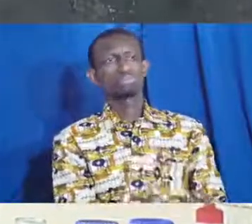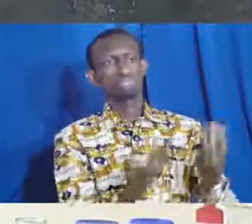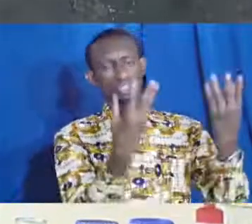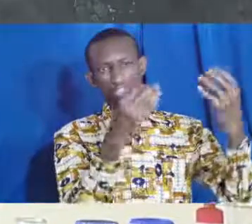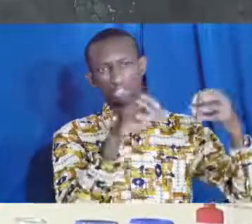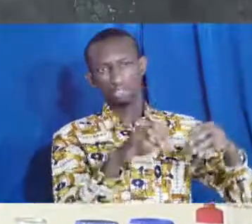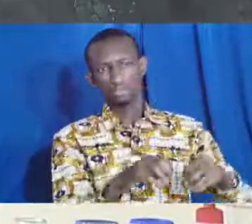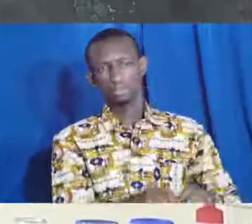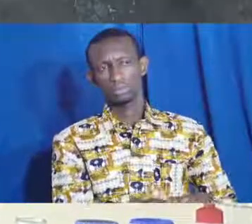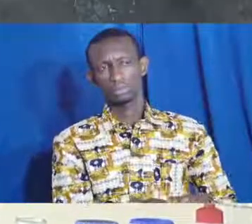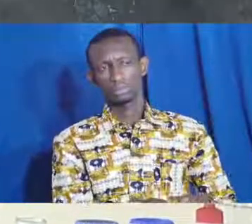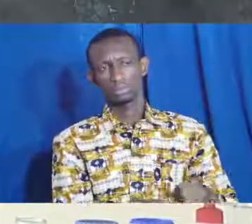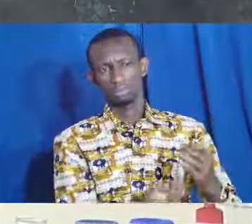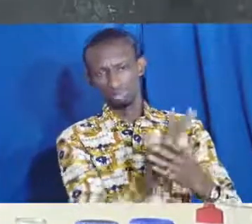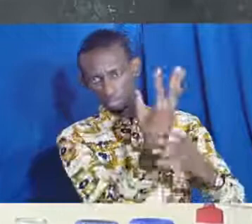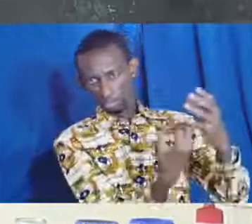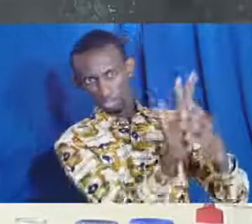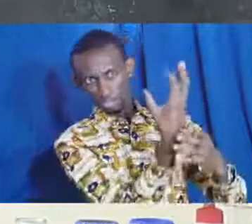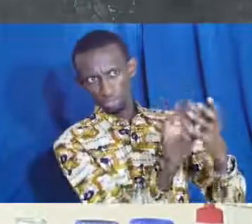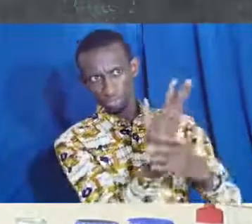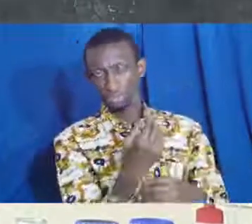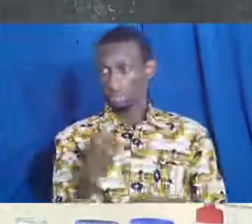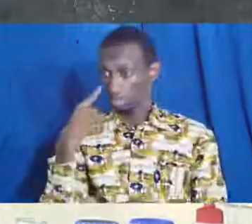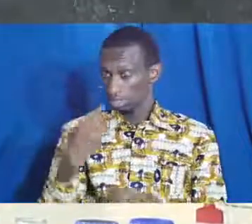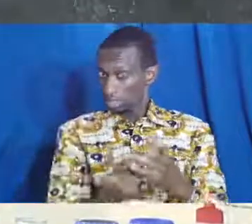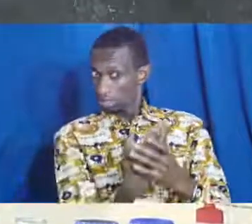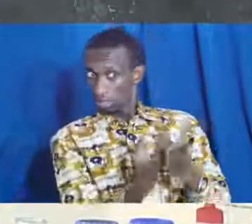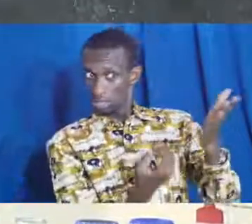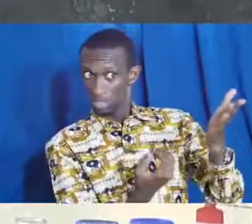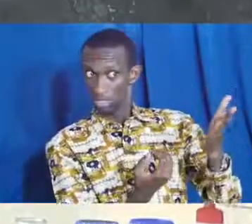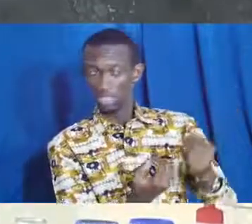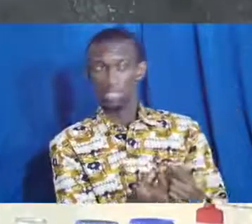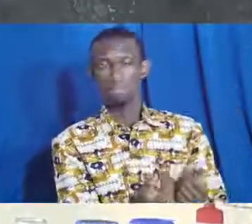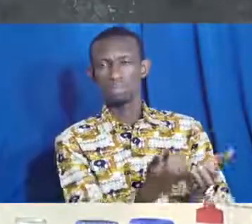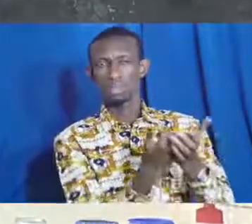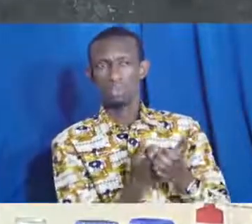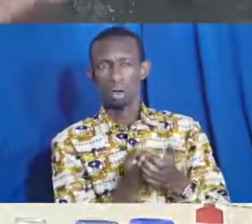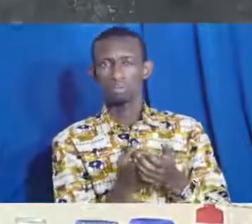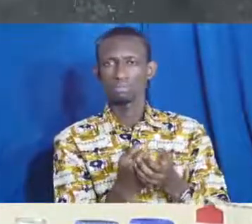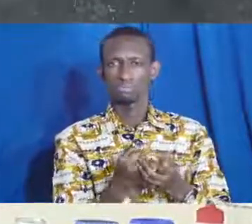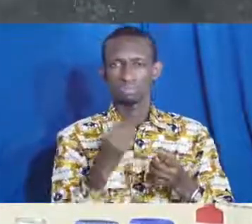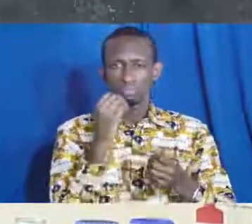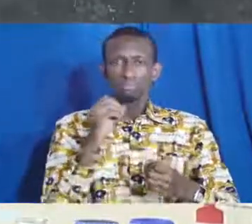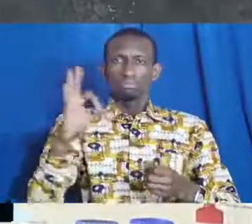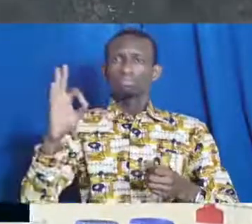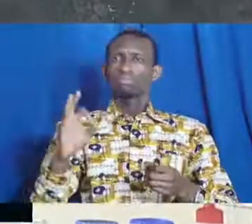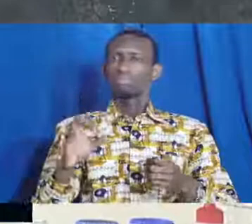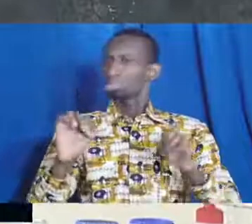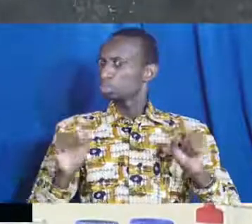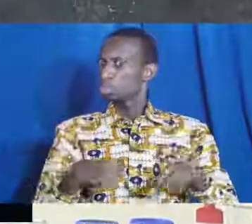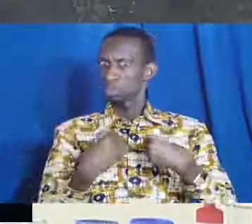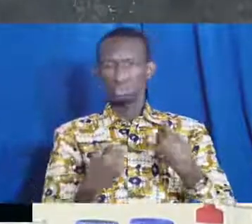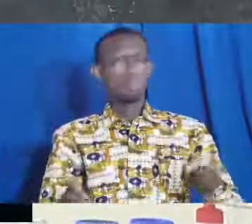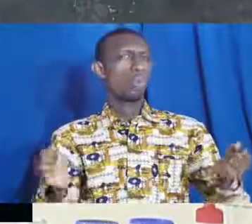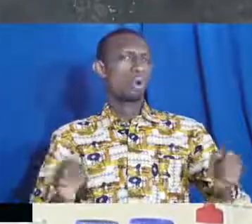releasing the oxygen in the atmosphere that we need for our lives. You cannot survive if there is no oxygen, for